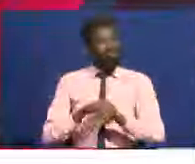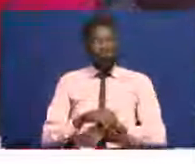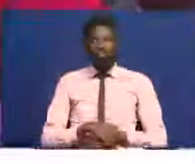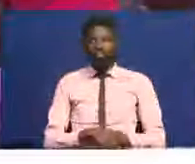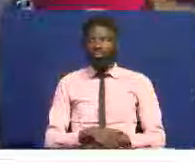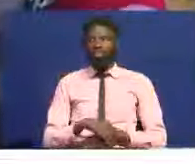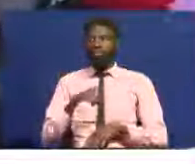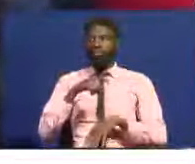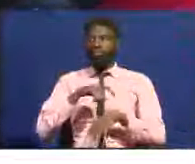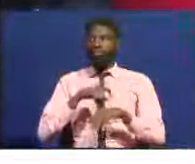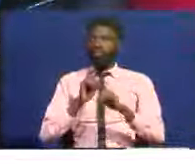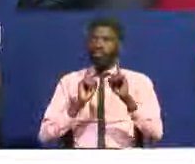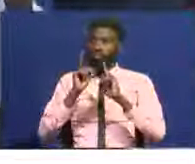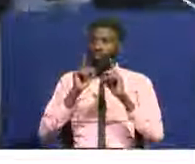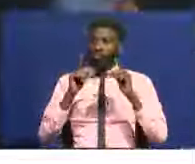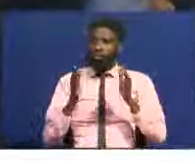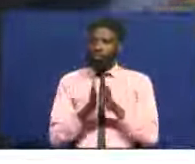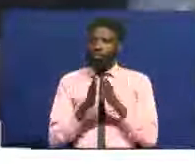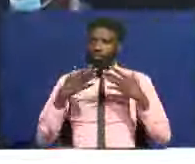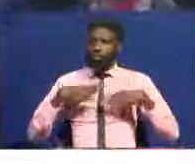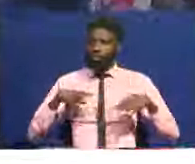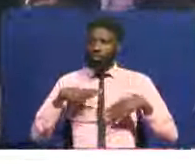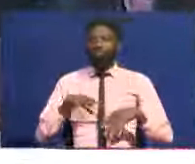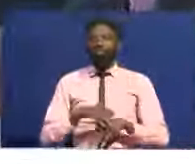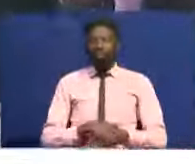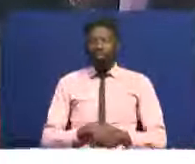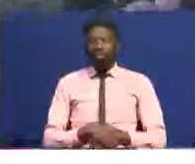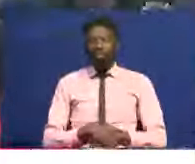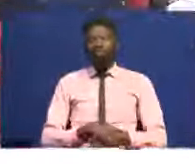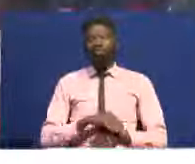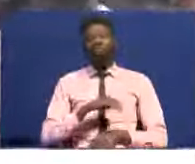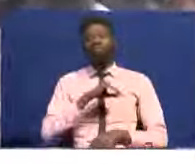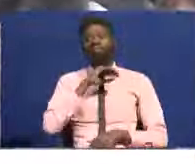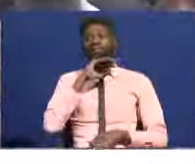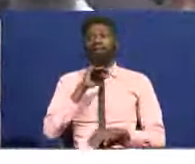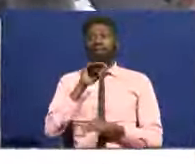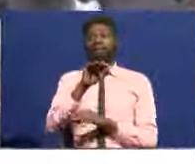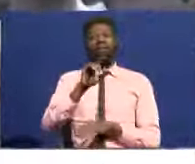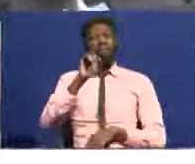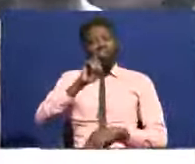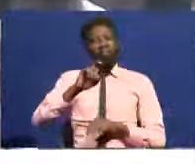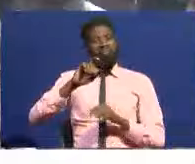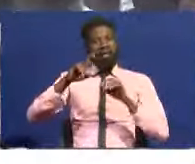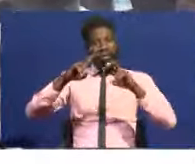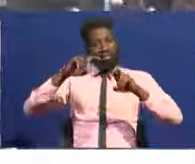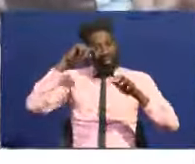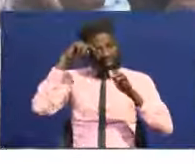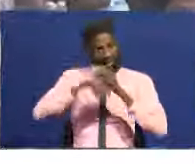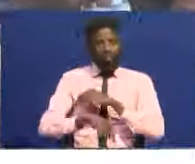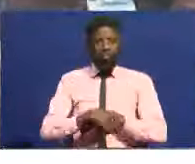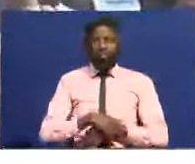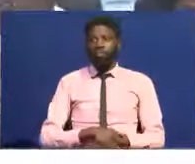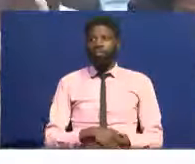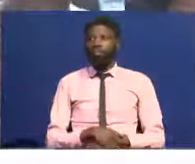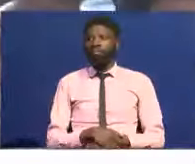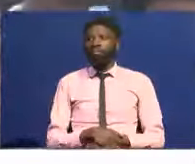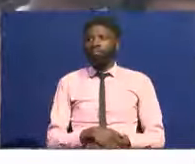While addressing the residents, Raila called for thorough investigations into the deaths. Wale wote ambao wameua wa